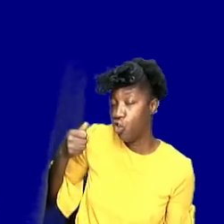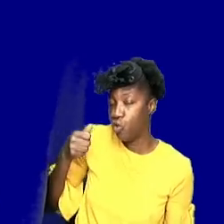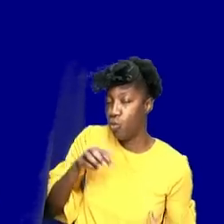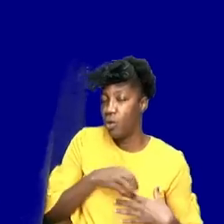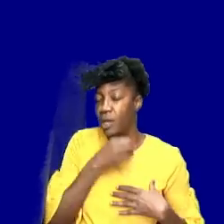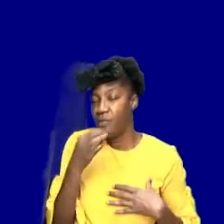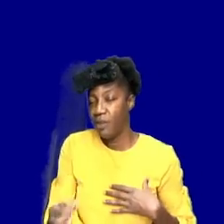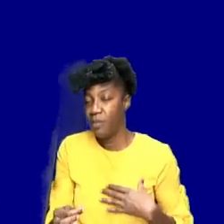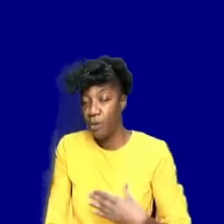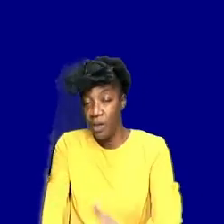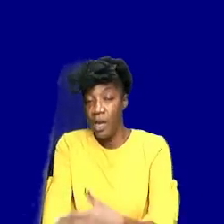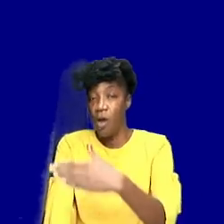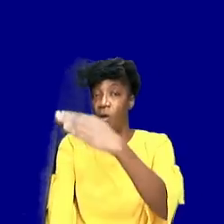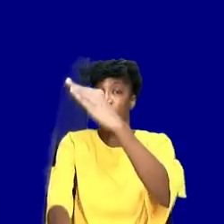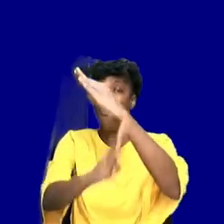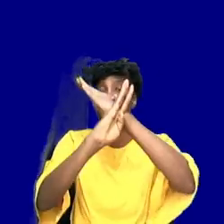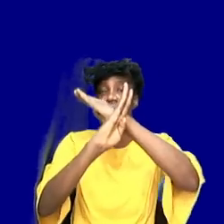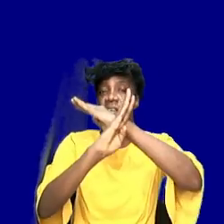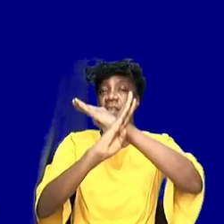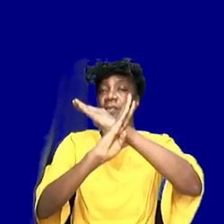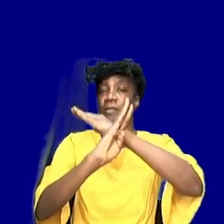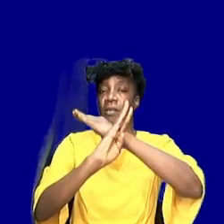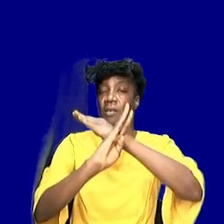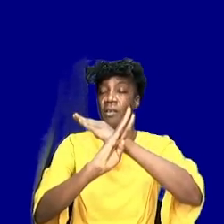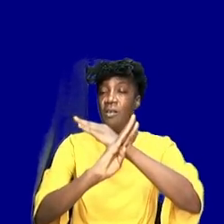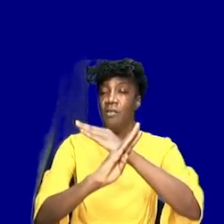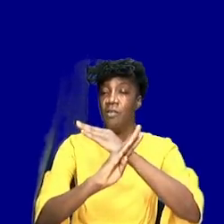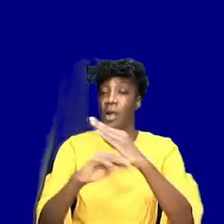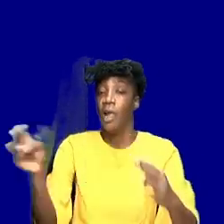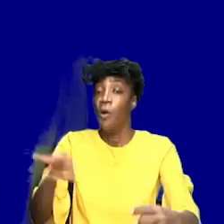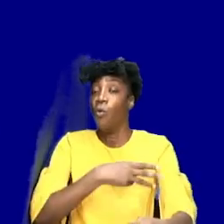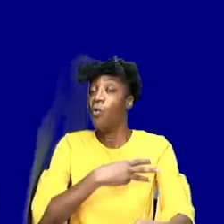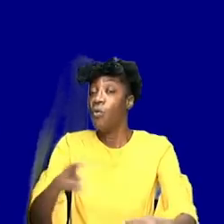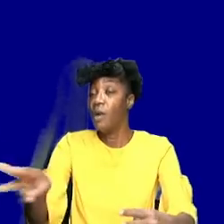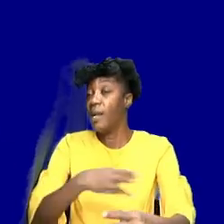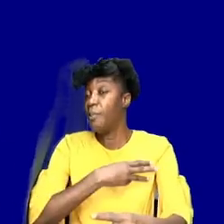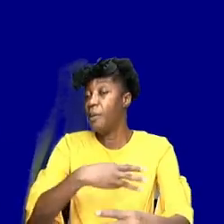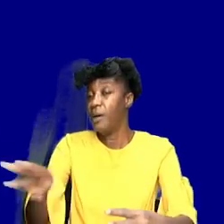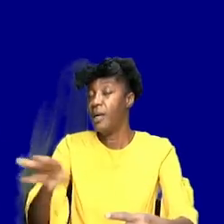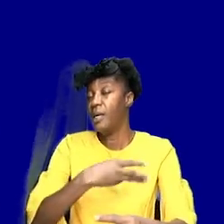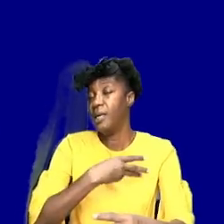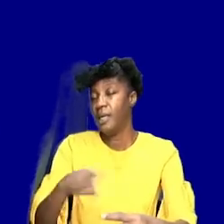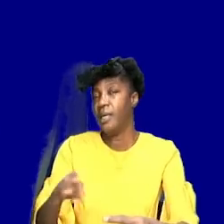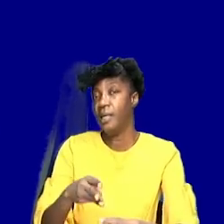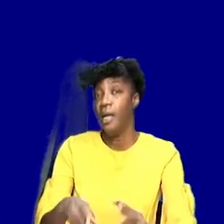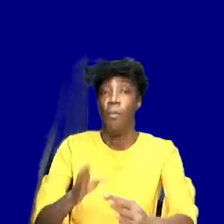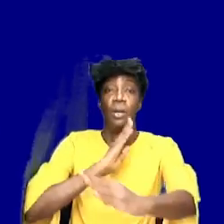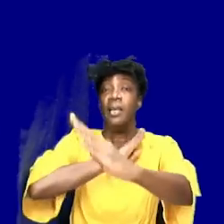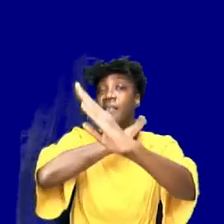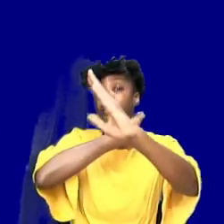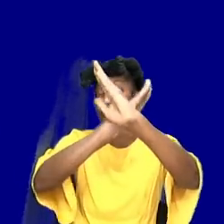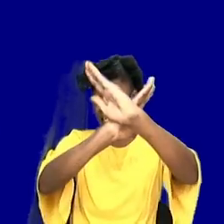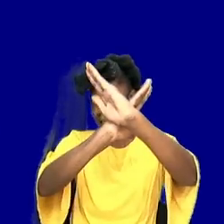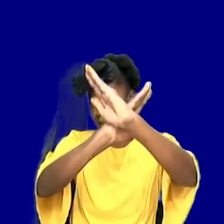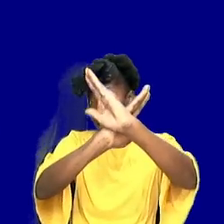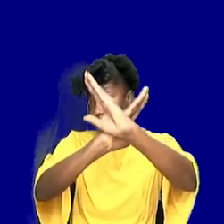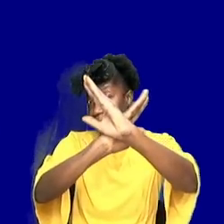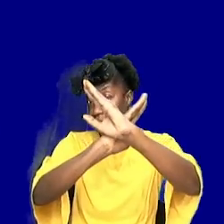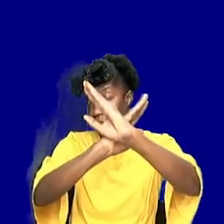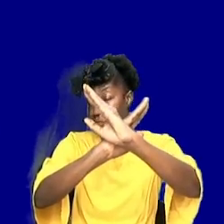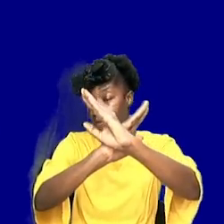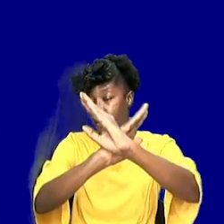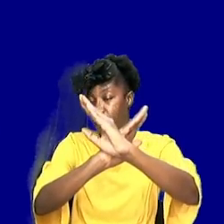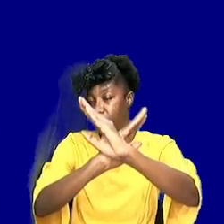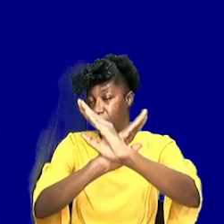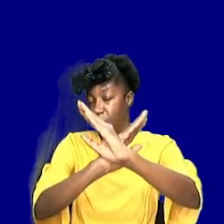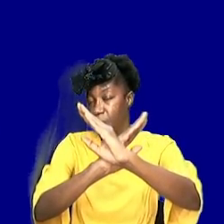the offensive weapon. Everything that we spoke about earlier is really defensive, praise God. But the sword is